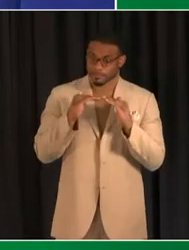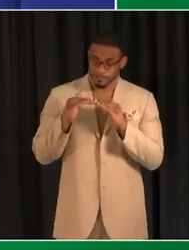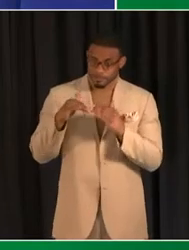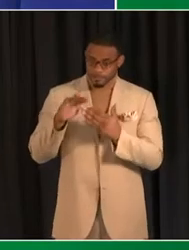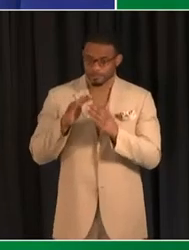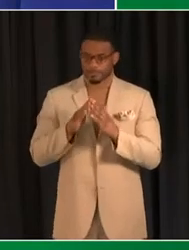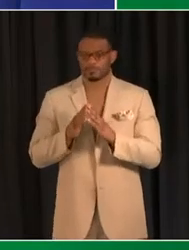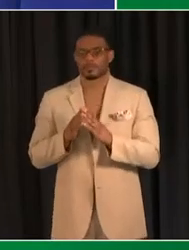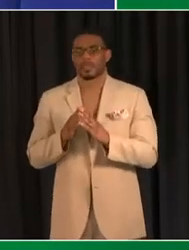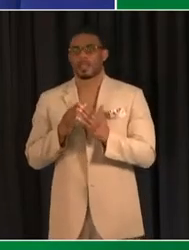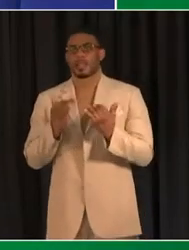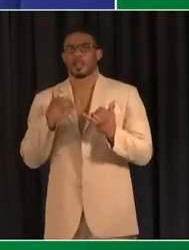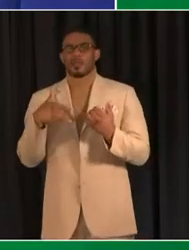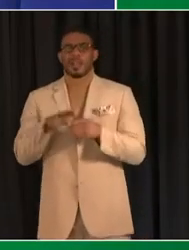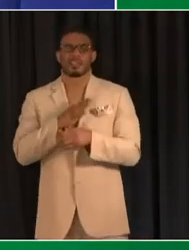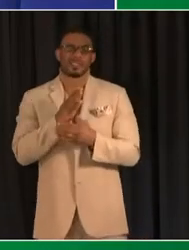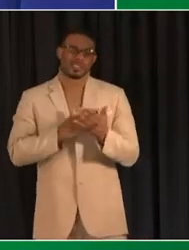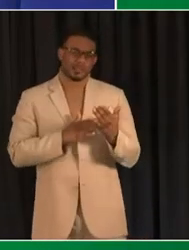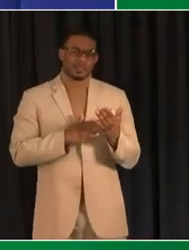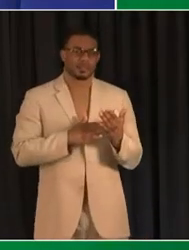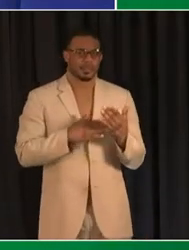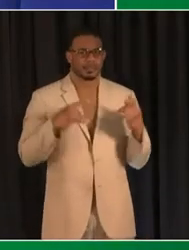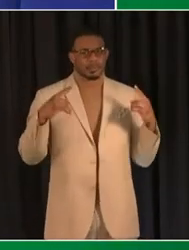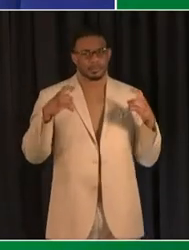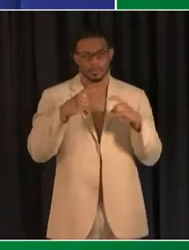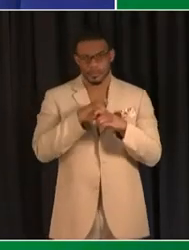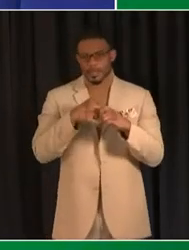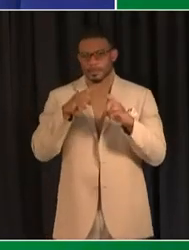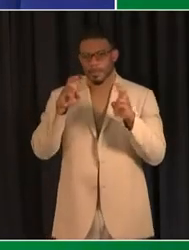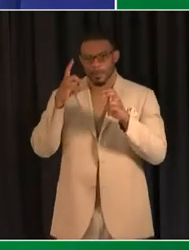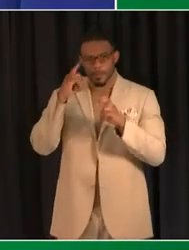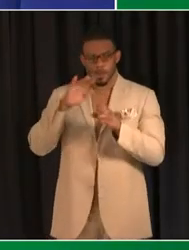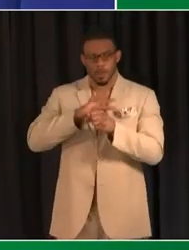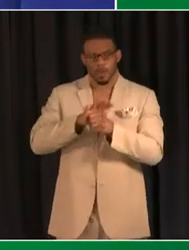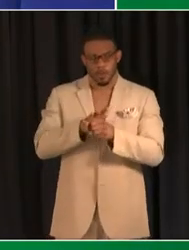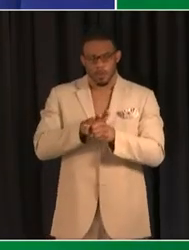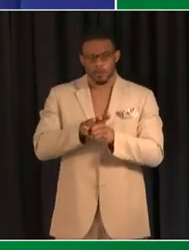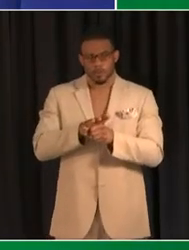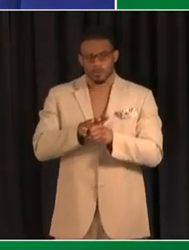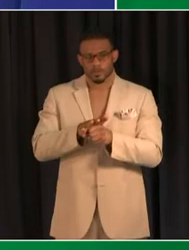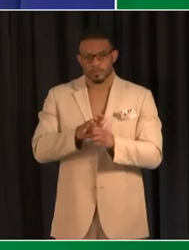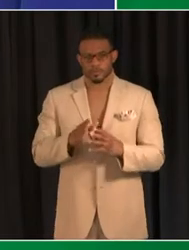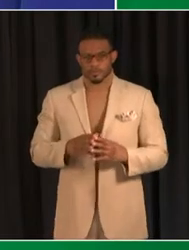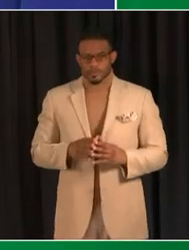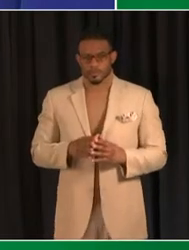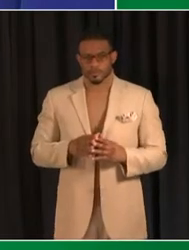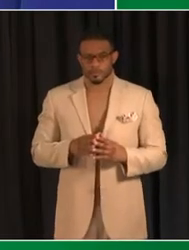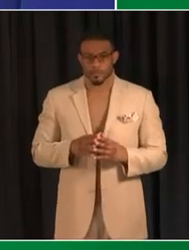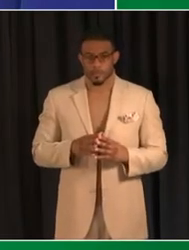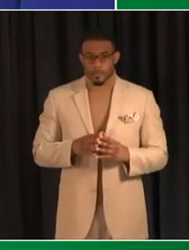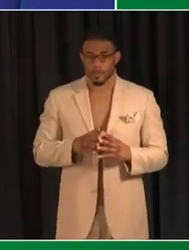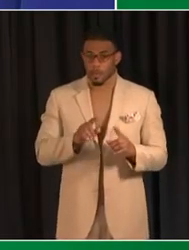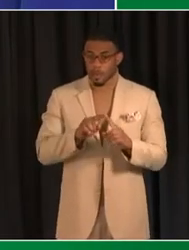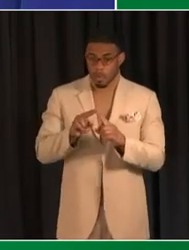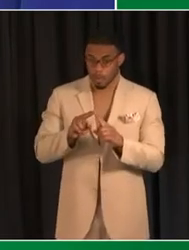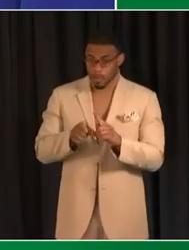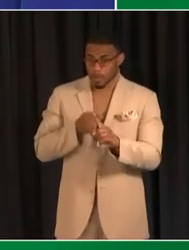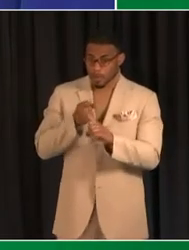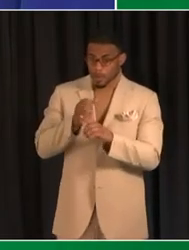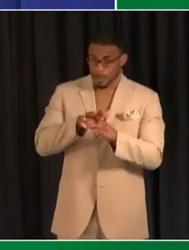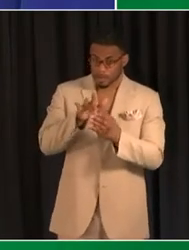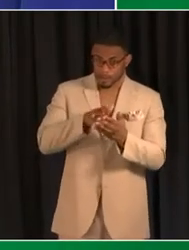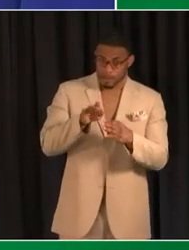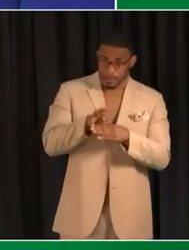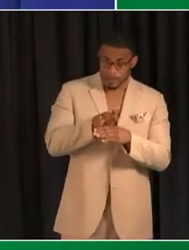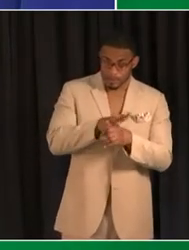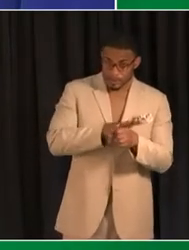downtown corridor. So today we'll cover some of the enduring topics of the COVID-19 pandemic and its impact